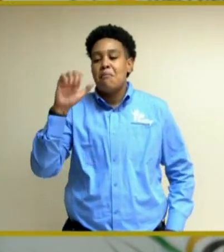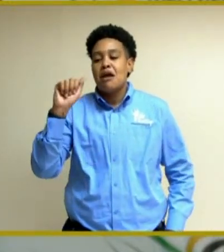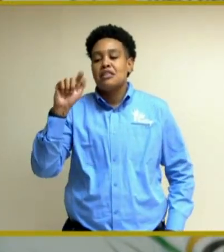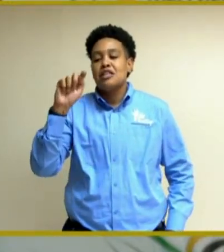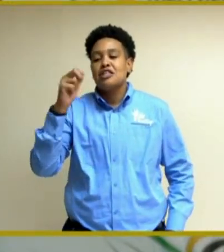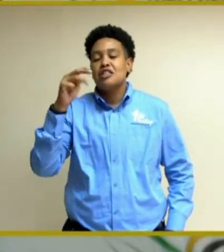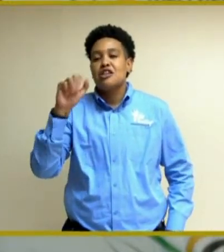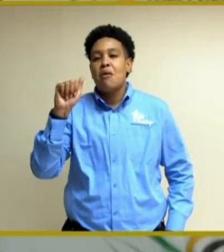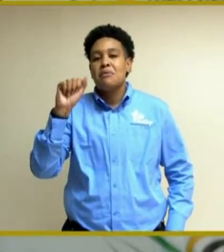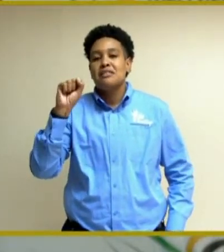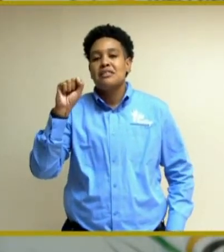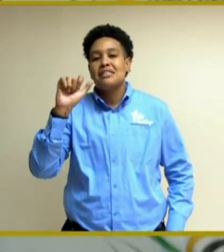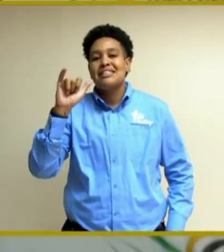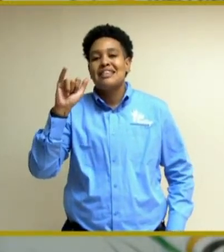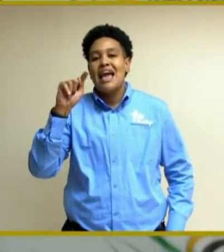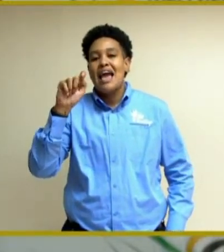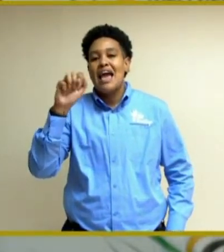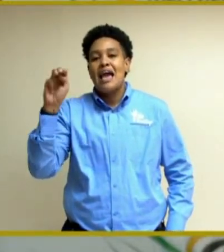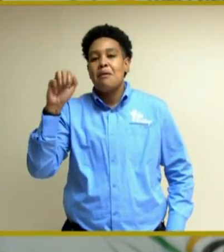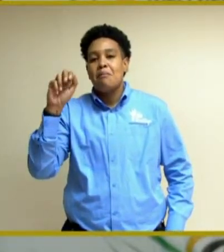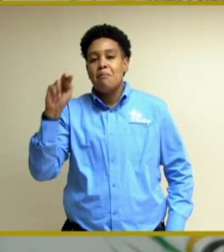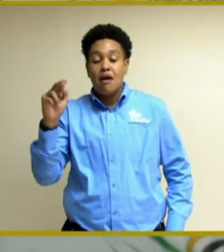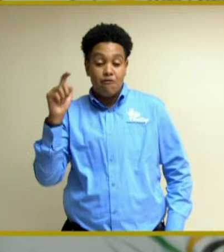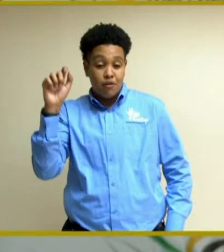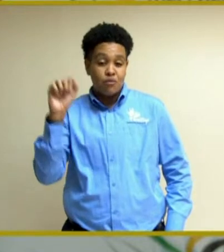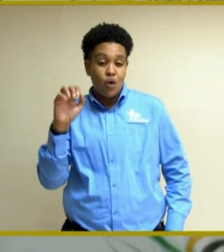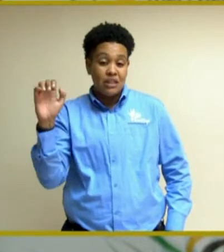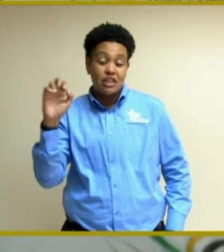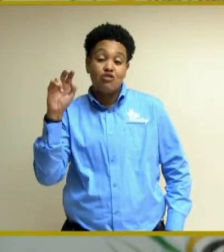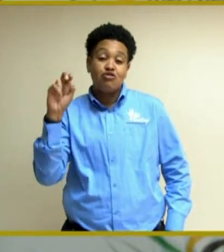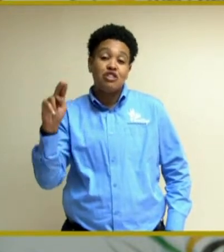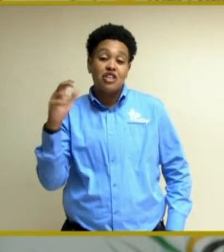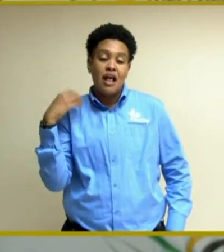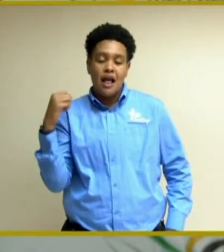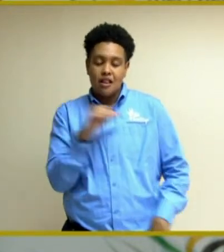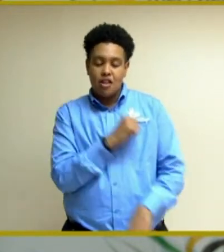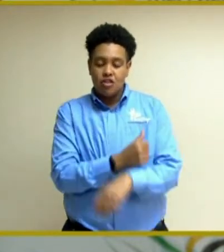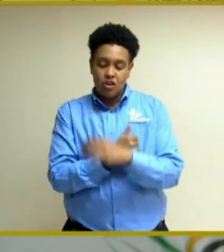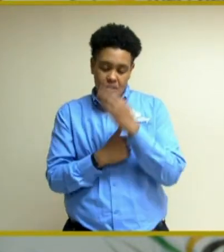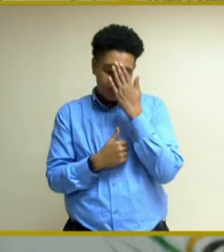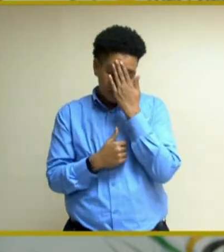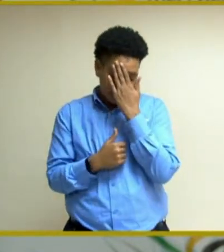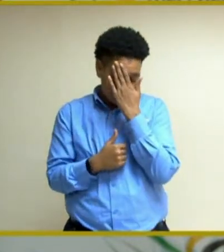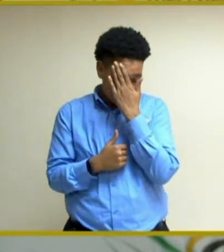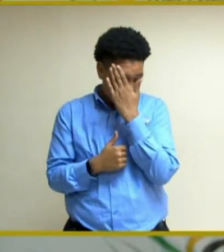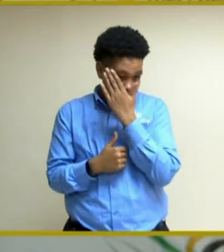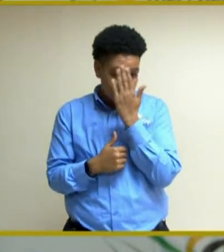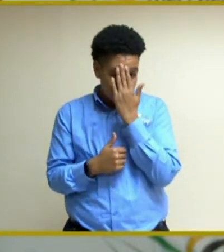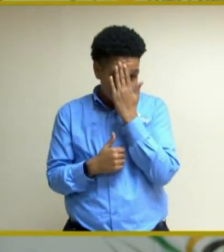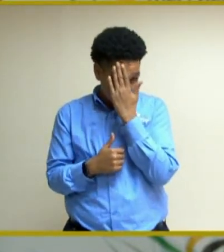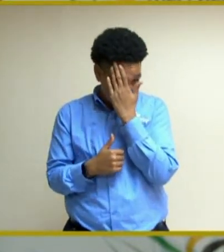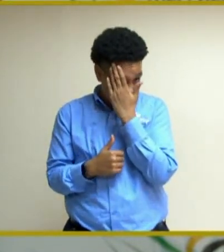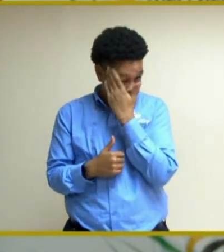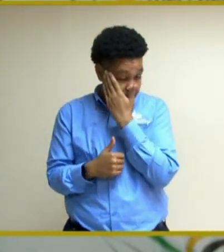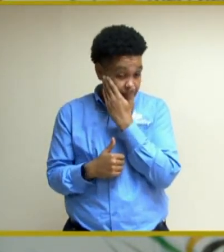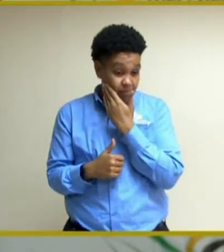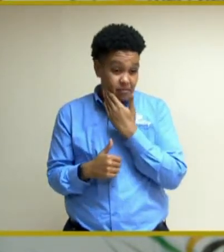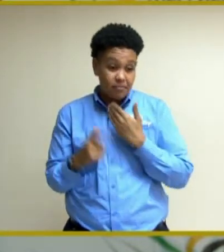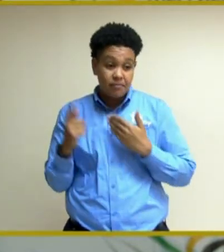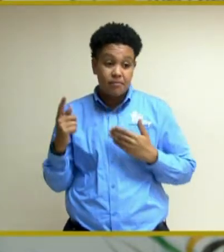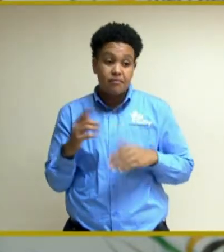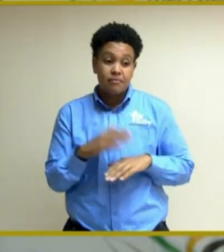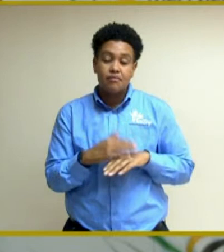Thomas Yetman from the Southeast Regional Health Authority. And I understand that she's on the phone. Is she